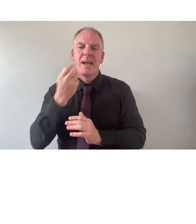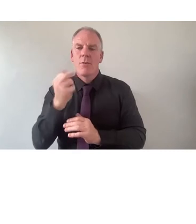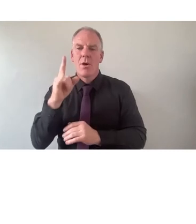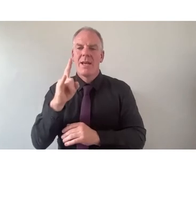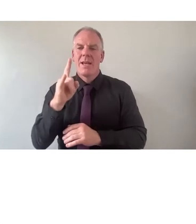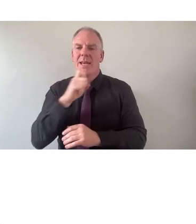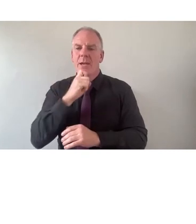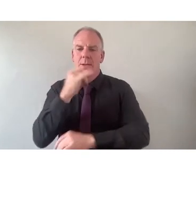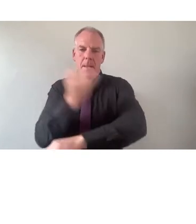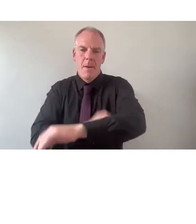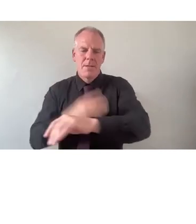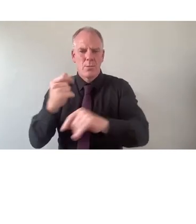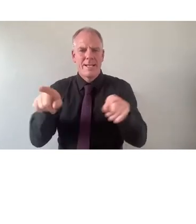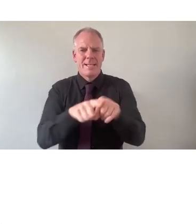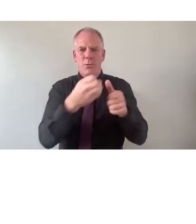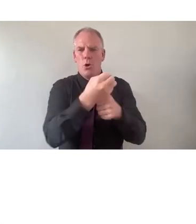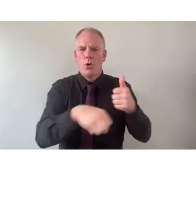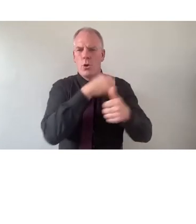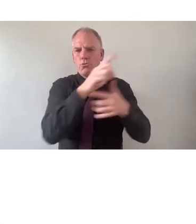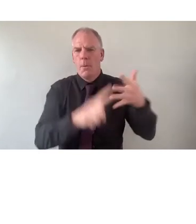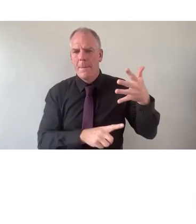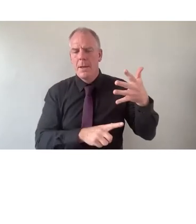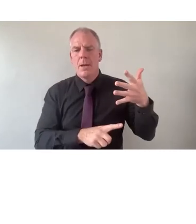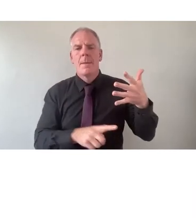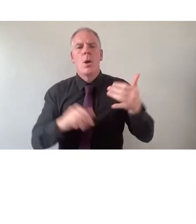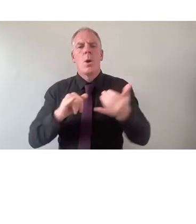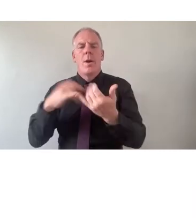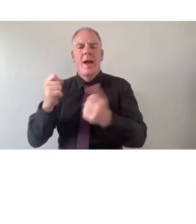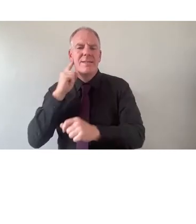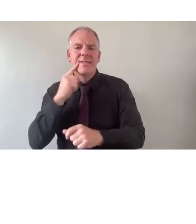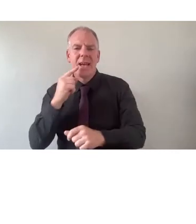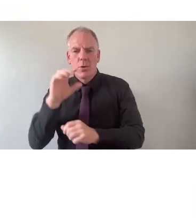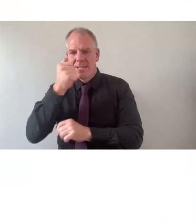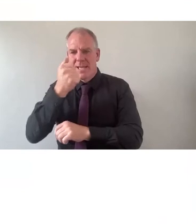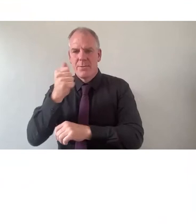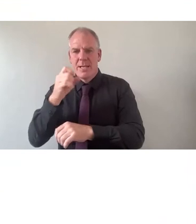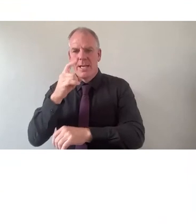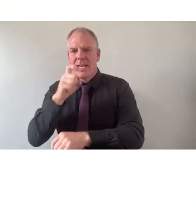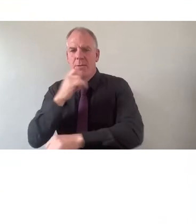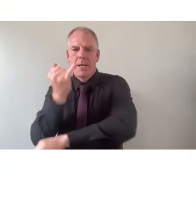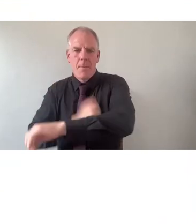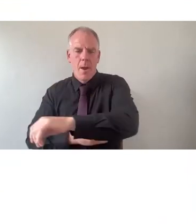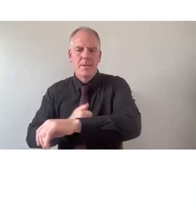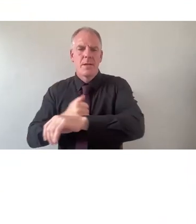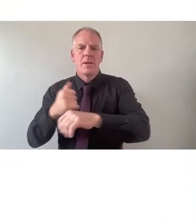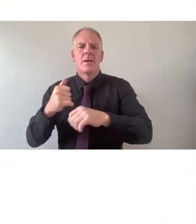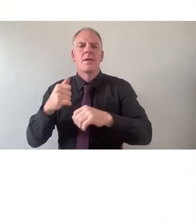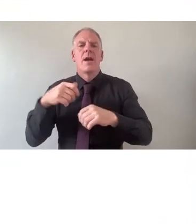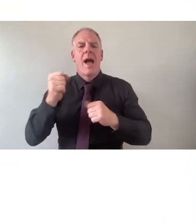quite similar to the other categories, but how those with a deafness or serious hearing impairment differ to the other categories is